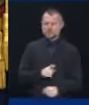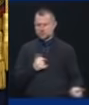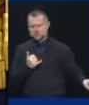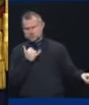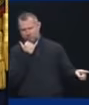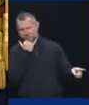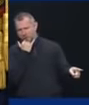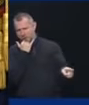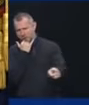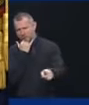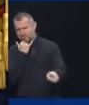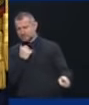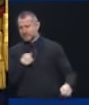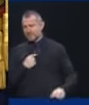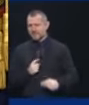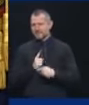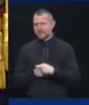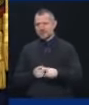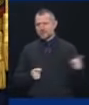the nature of the job, right?